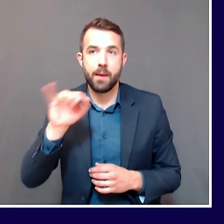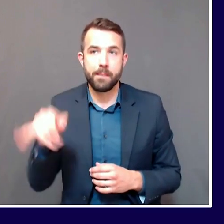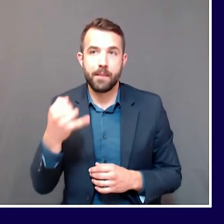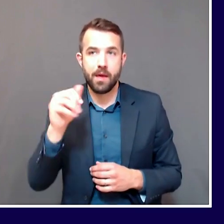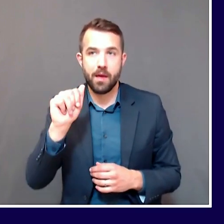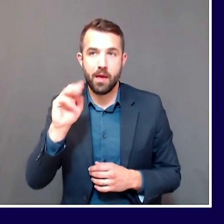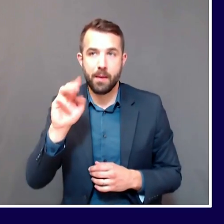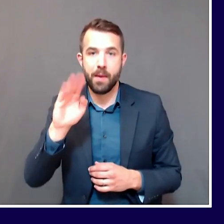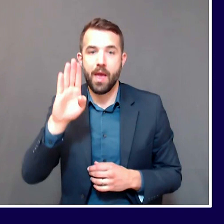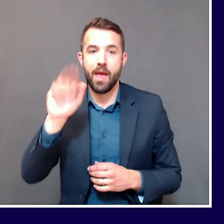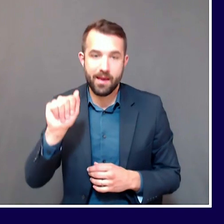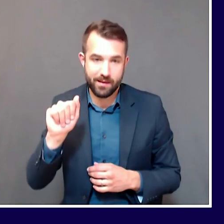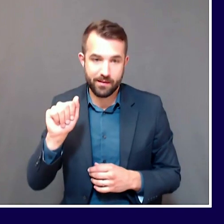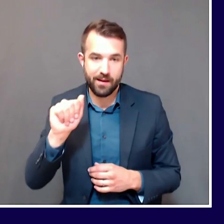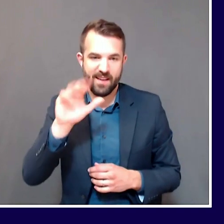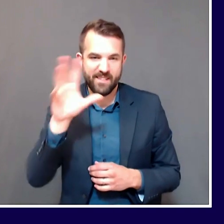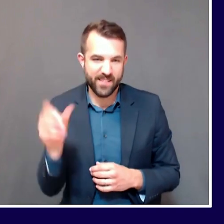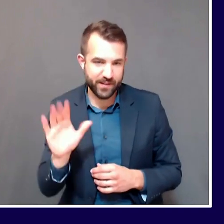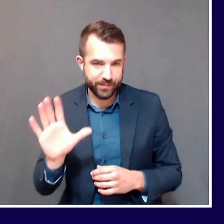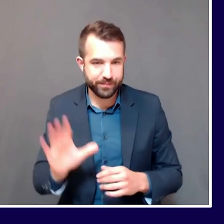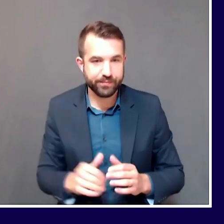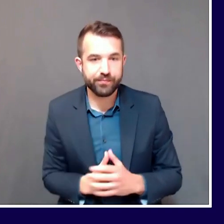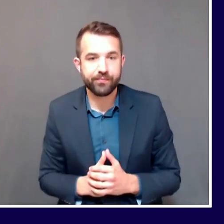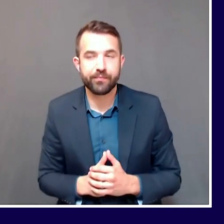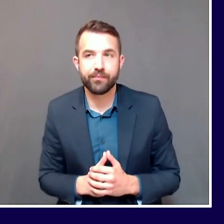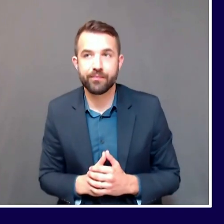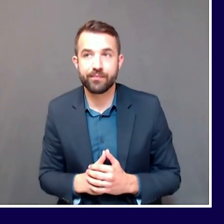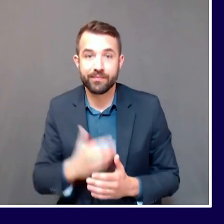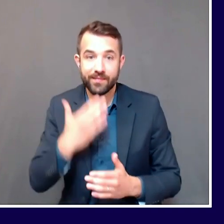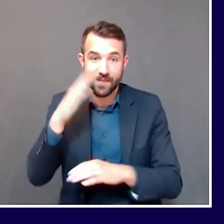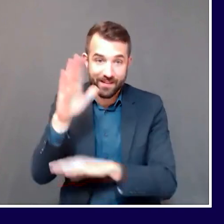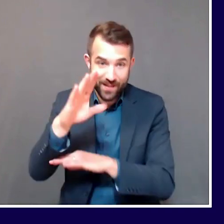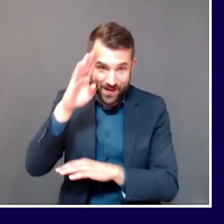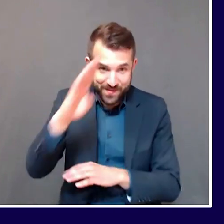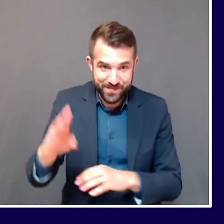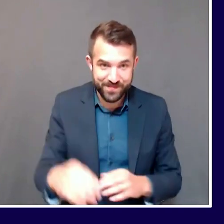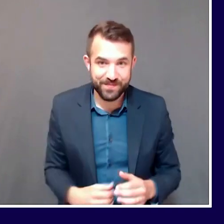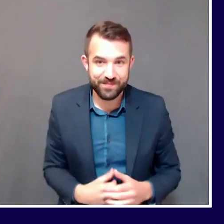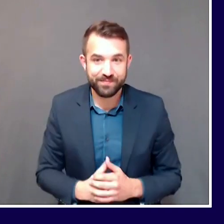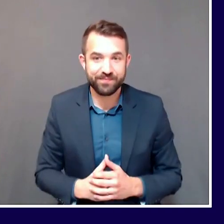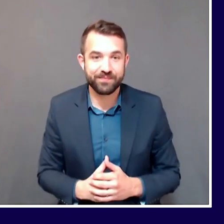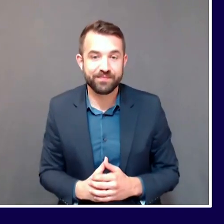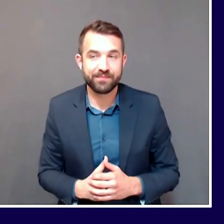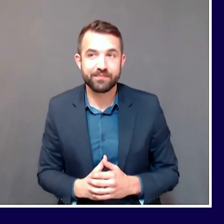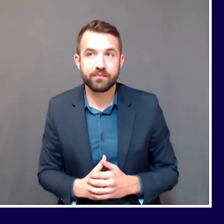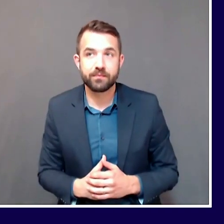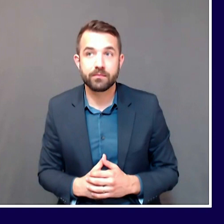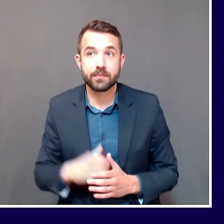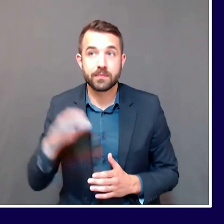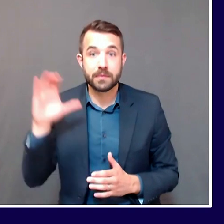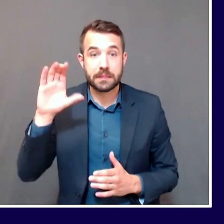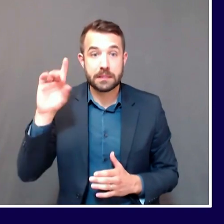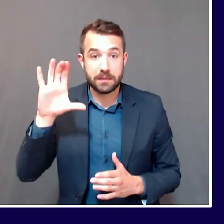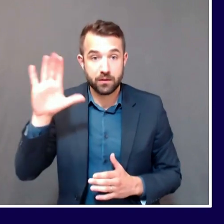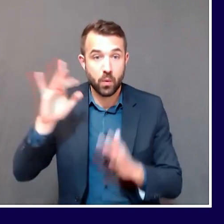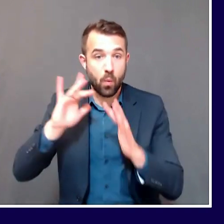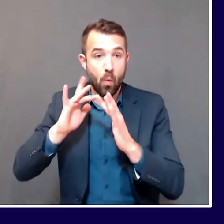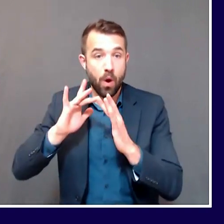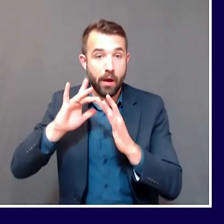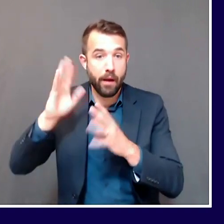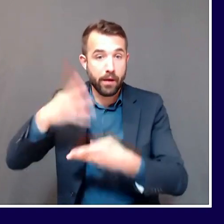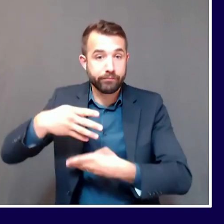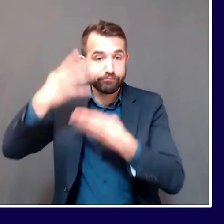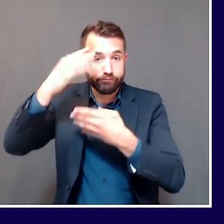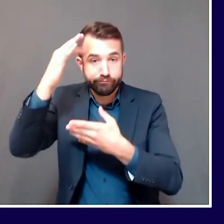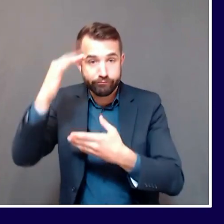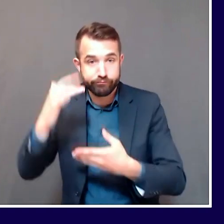Good afternoon. Hi. So I was looking at the data on the CDC website, and it shows now that well over